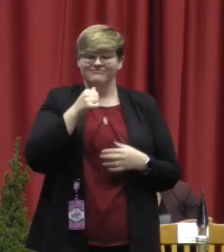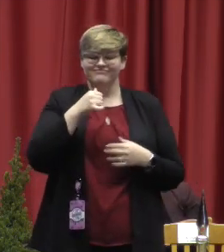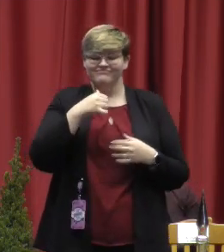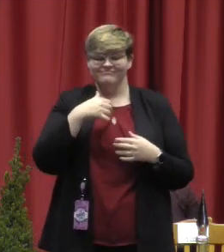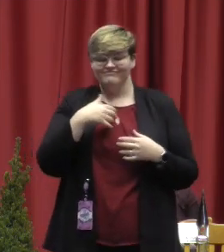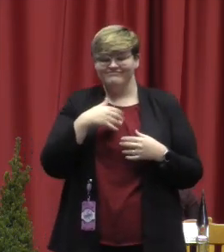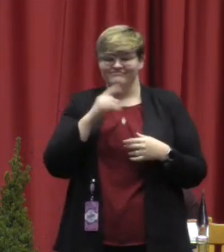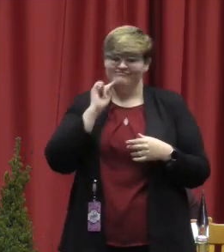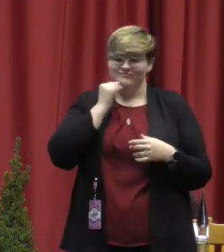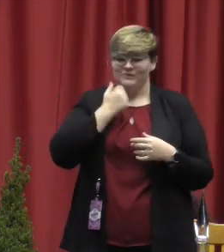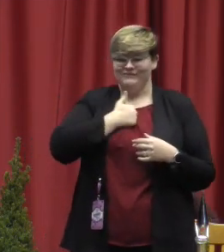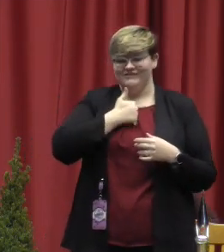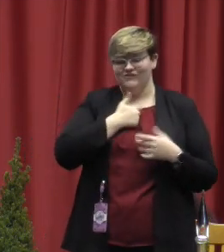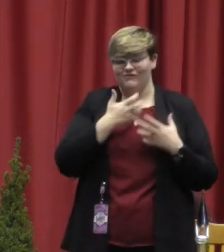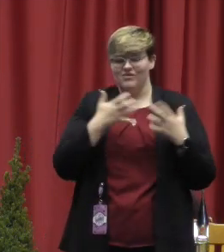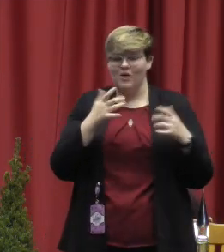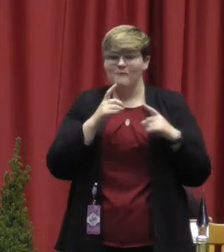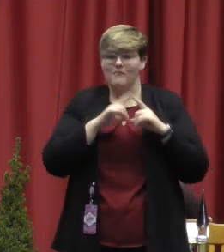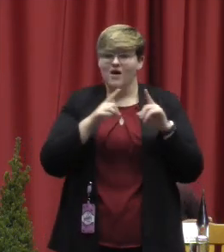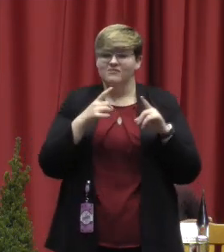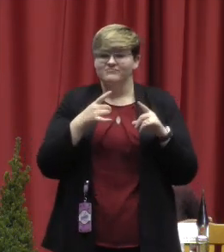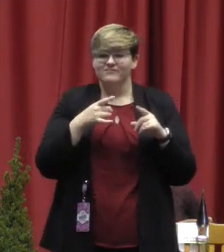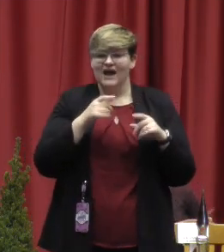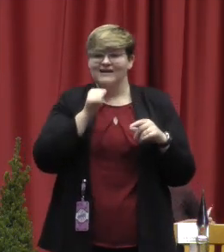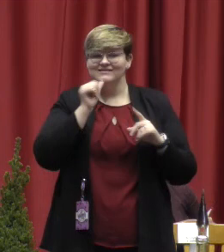to be a professional NFL football player.